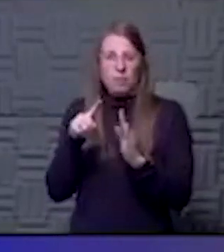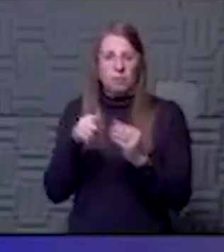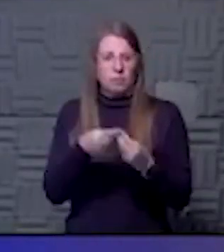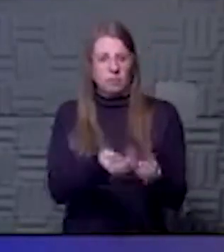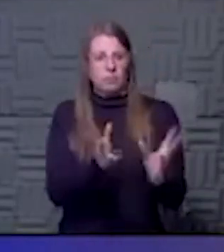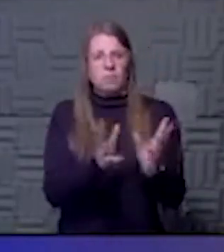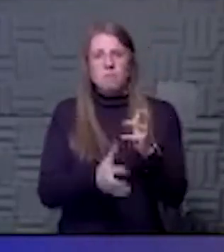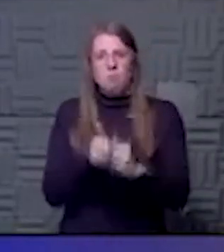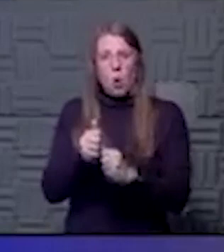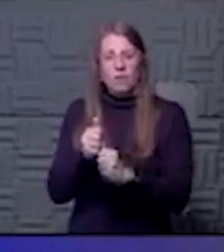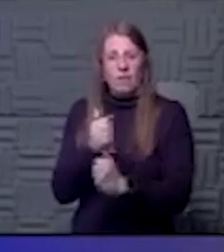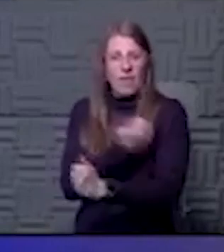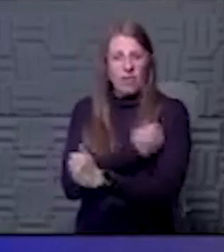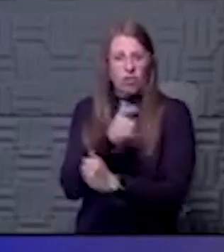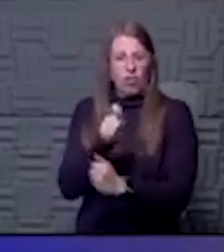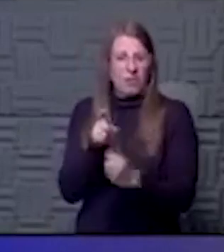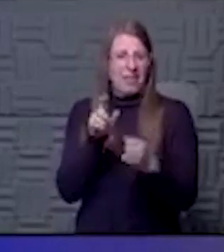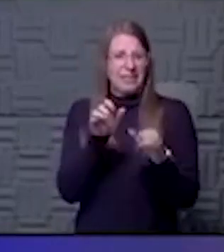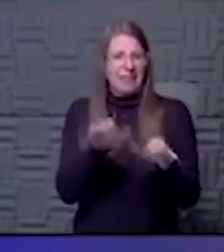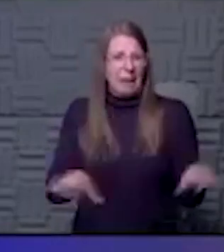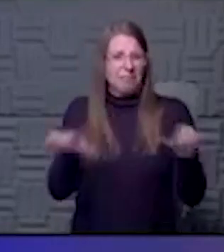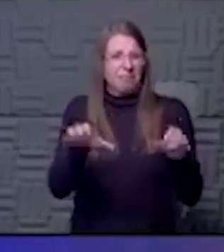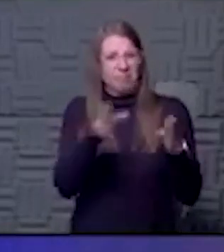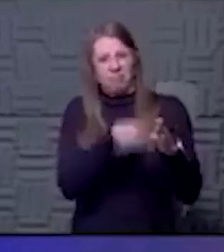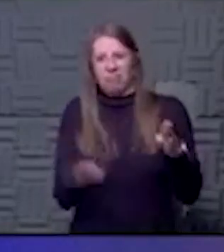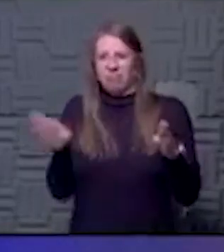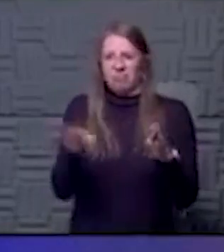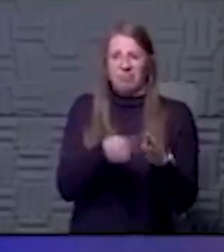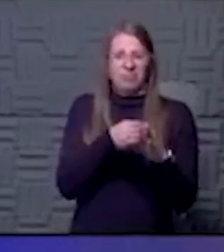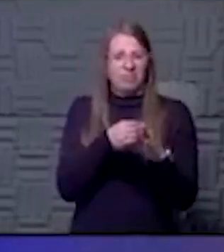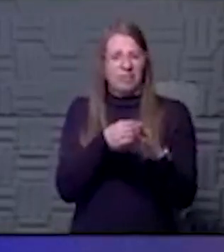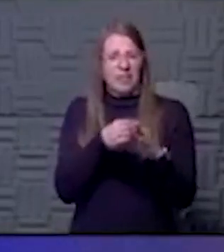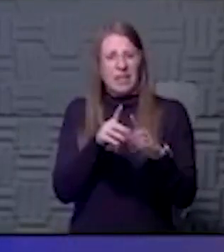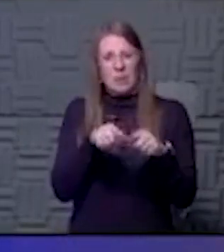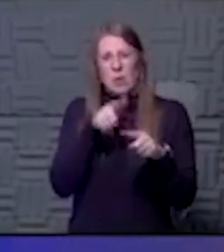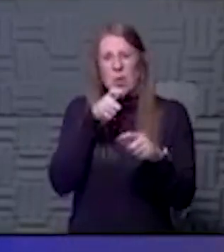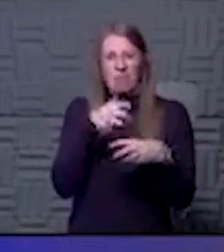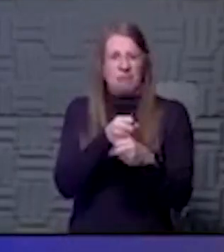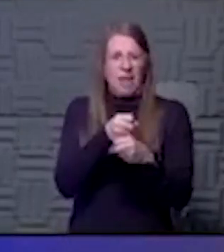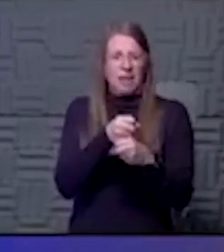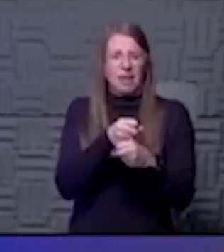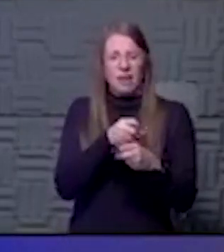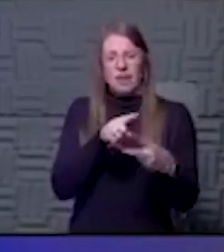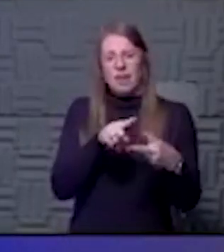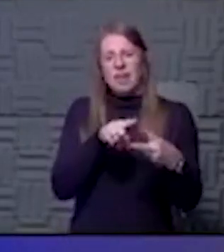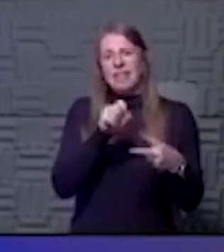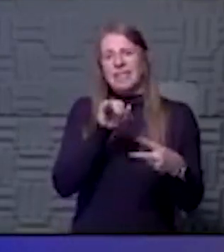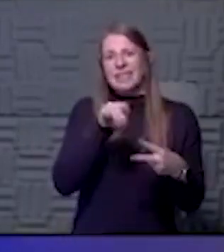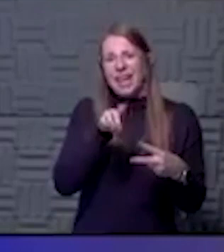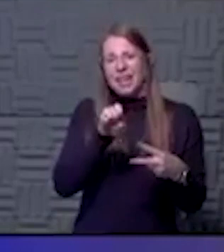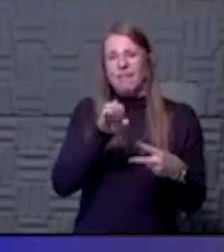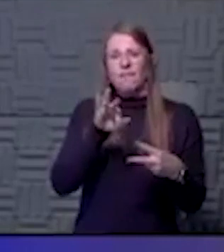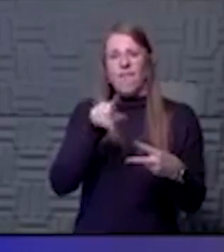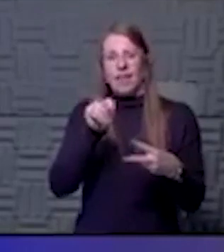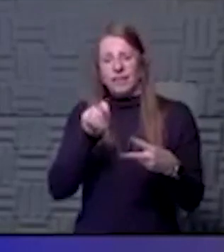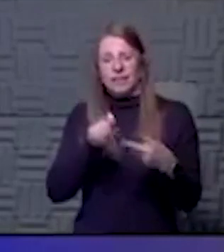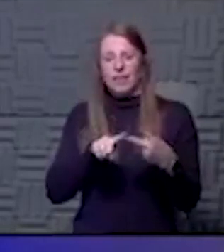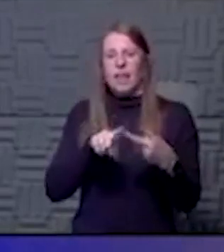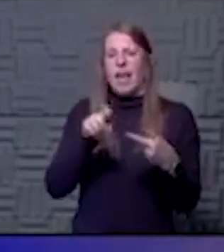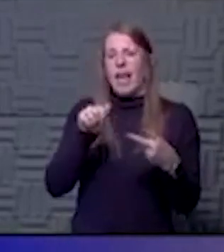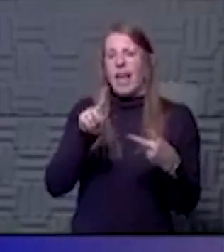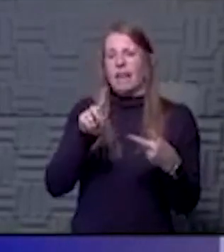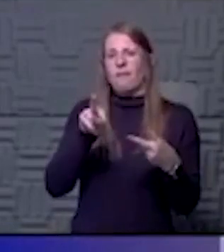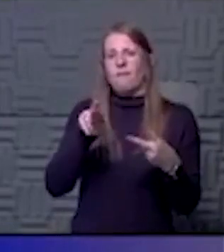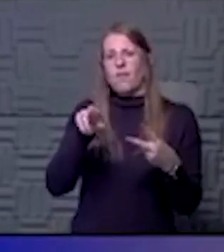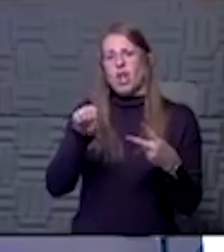the vaccines should be similar across the board as far as side effects, adverse effects, and then of course efficacy as